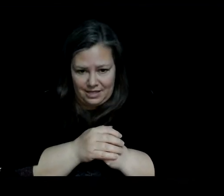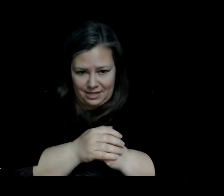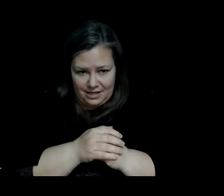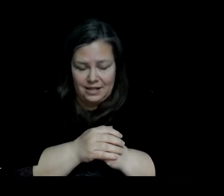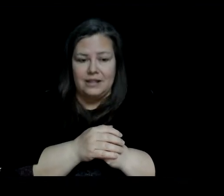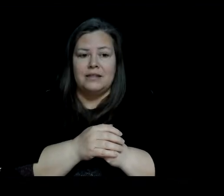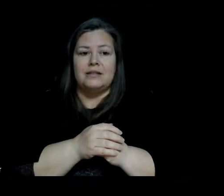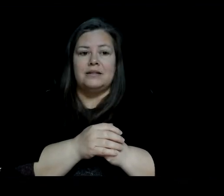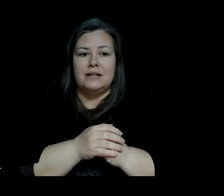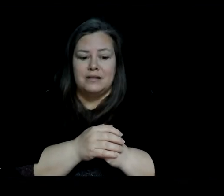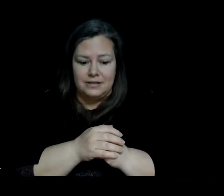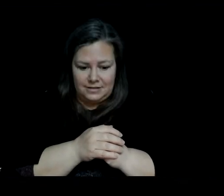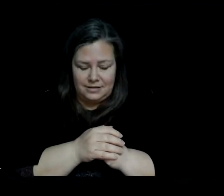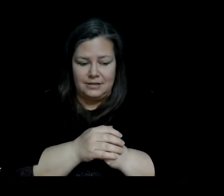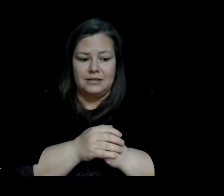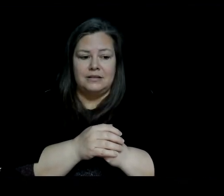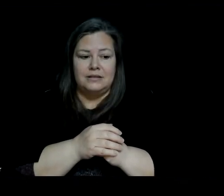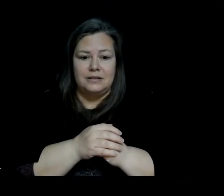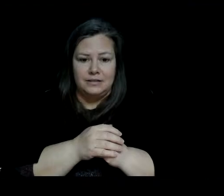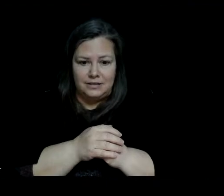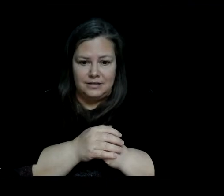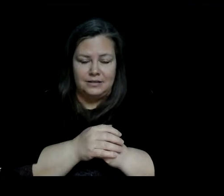that